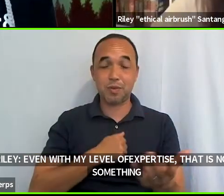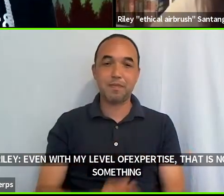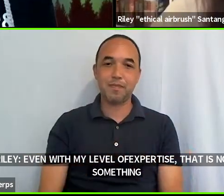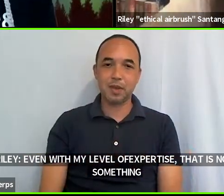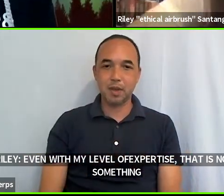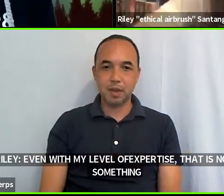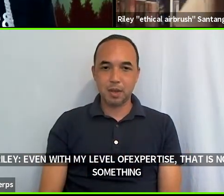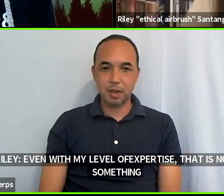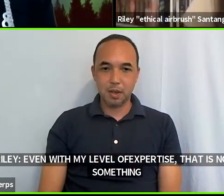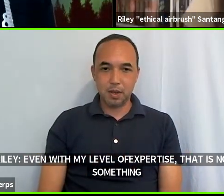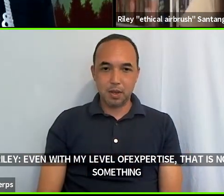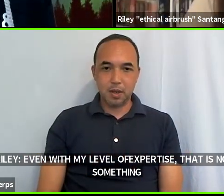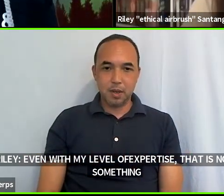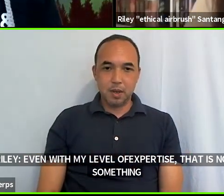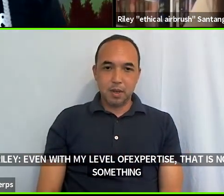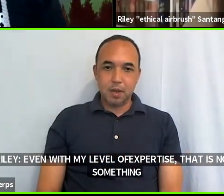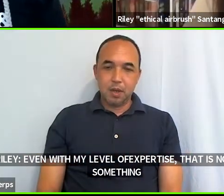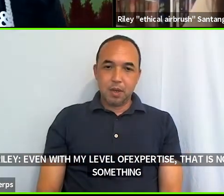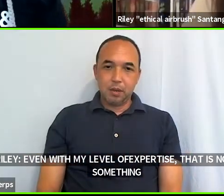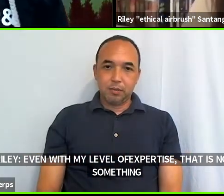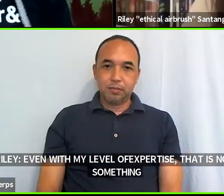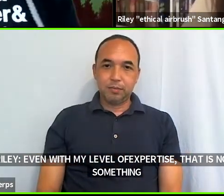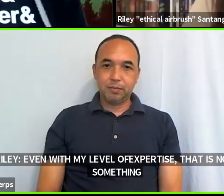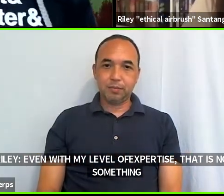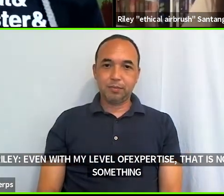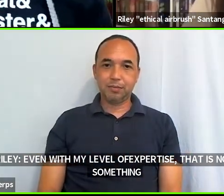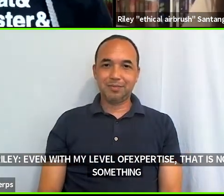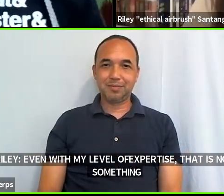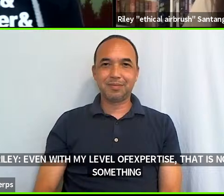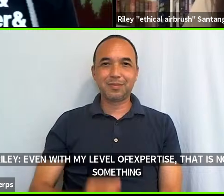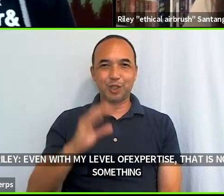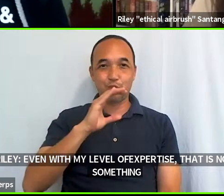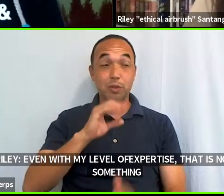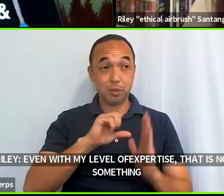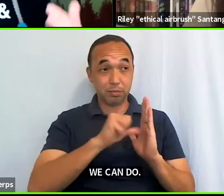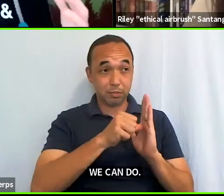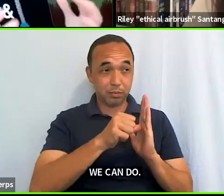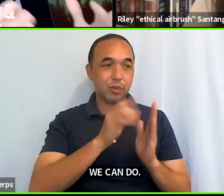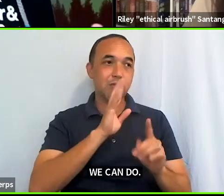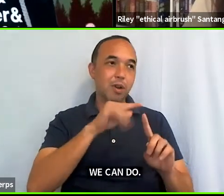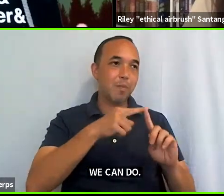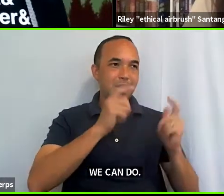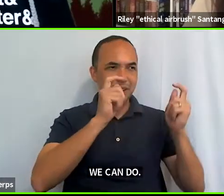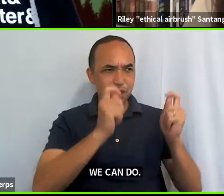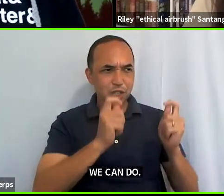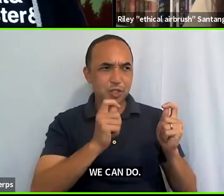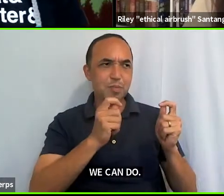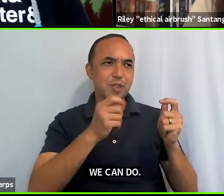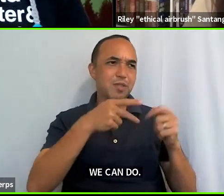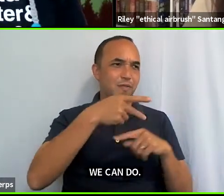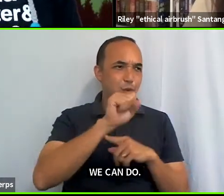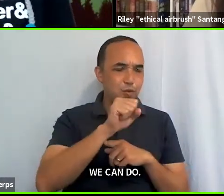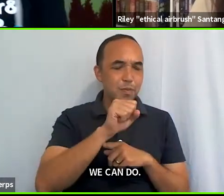to be clear, also, just to reiterate, we are talking about adjustments and we're talking about Photoshop.